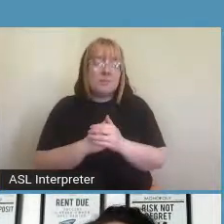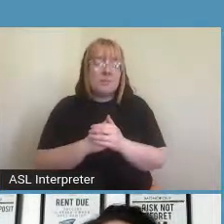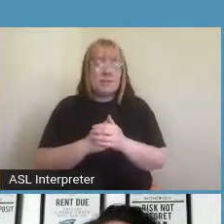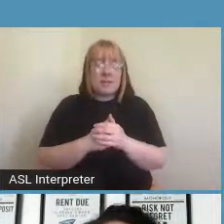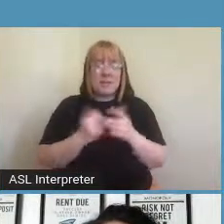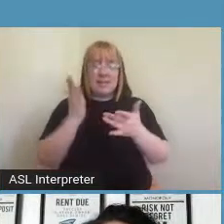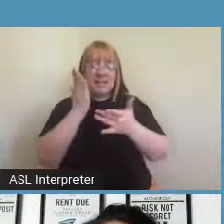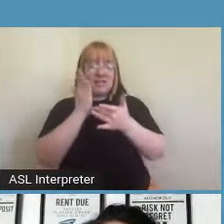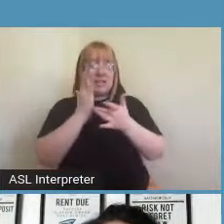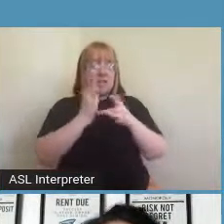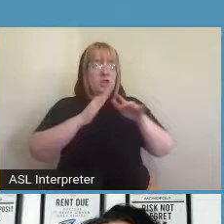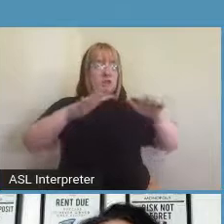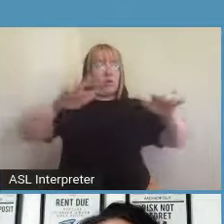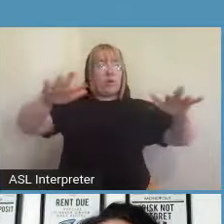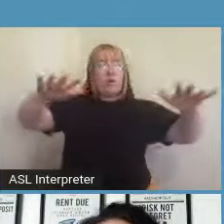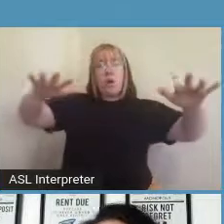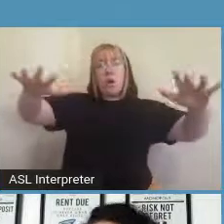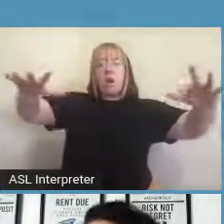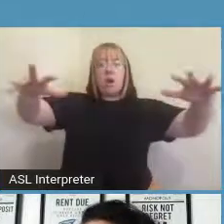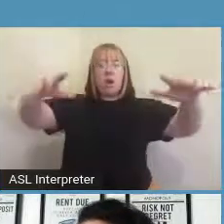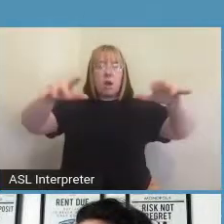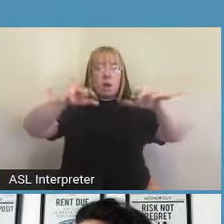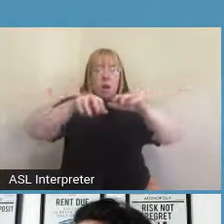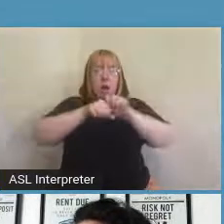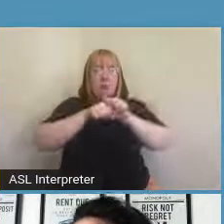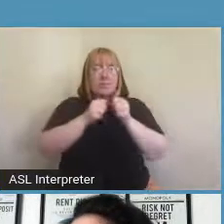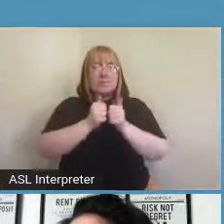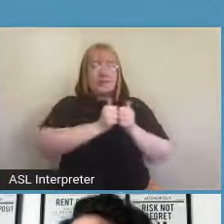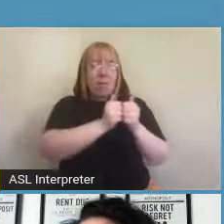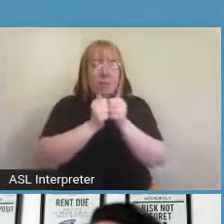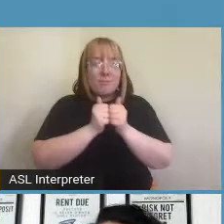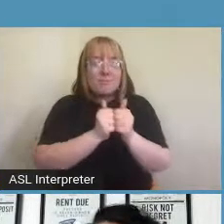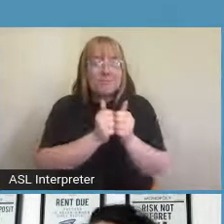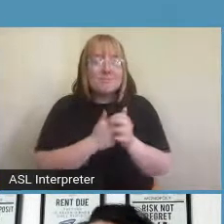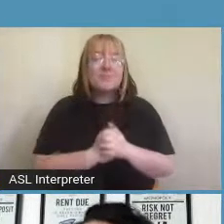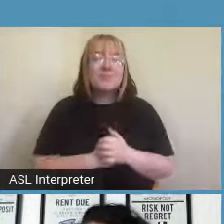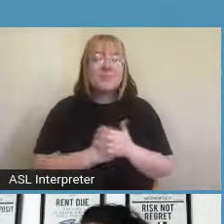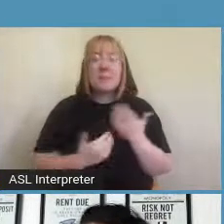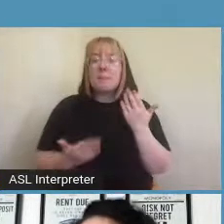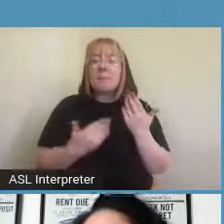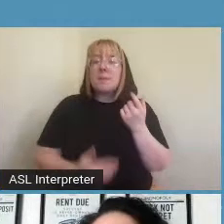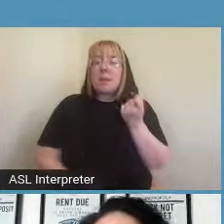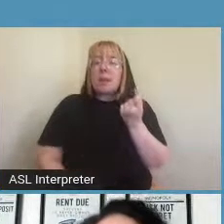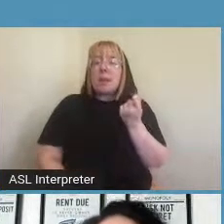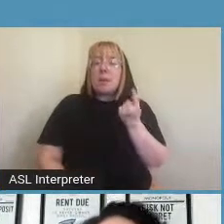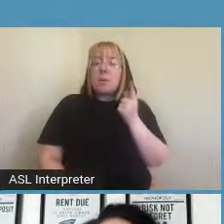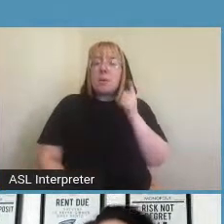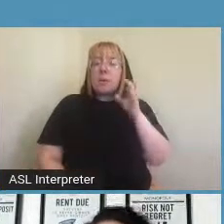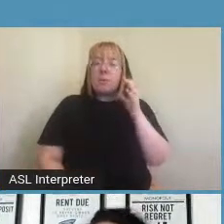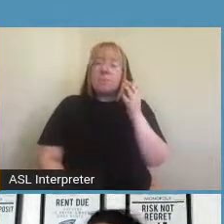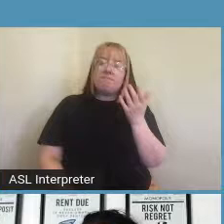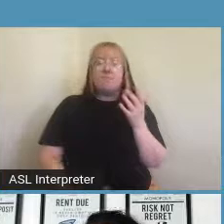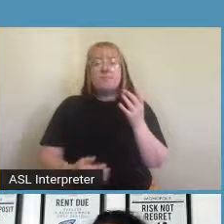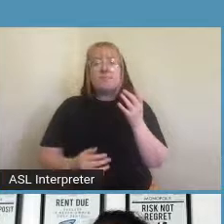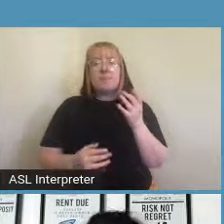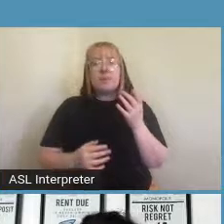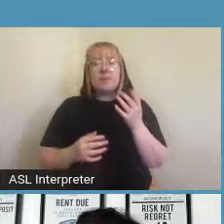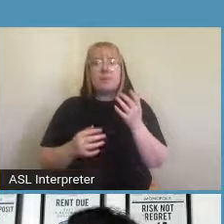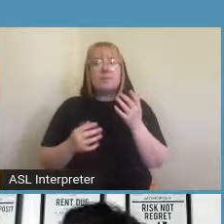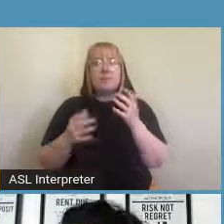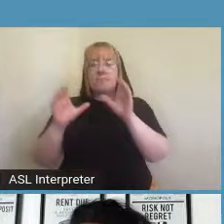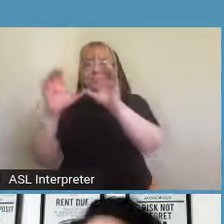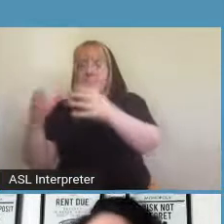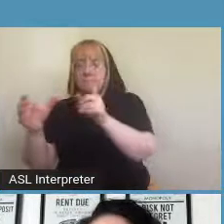is what we are here to do today. I'm probably an odd lady out of